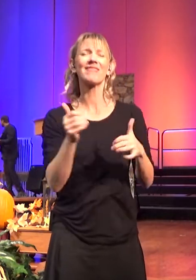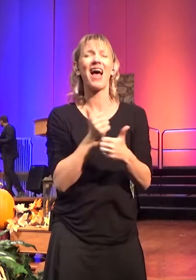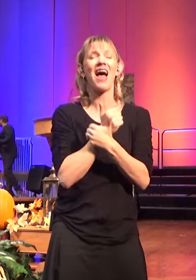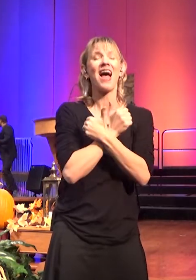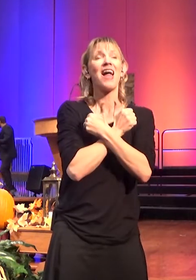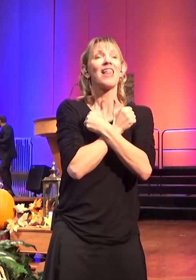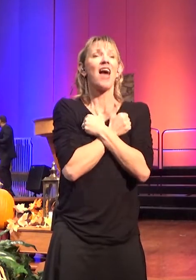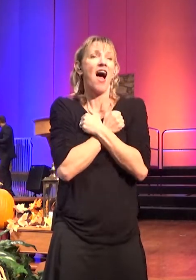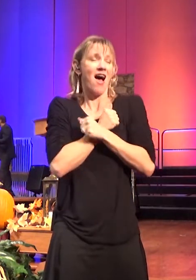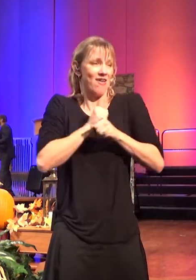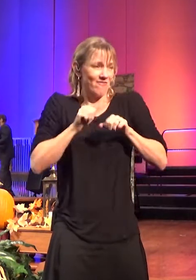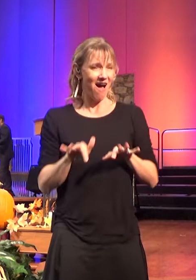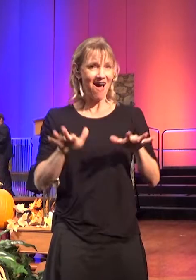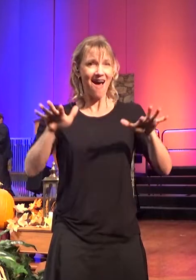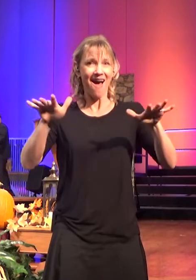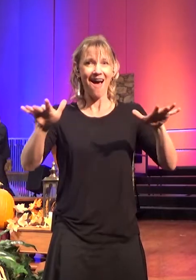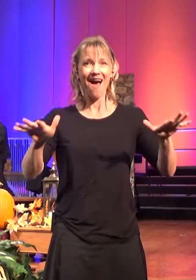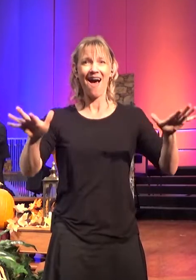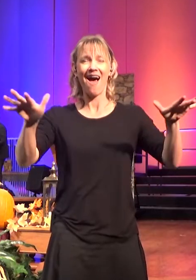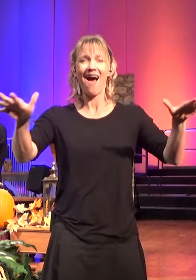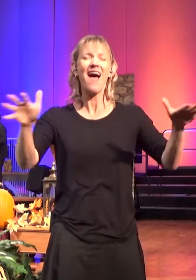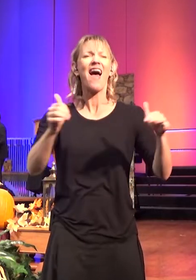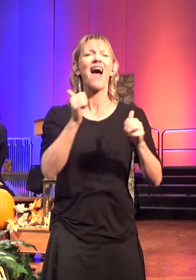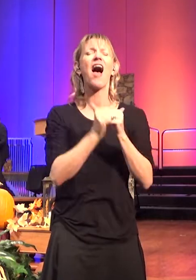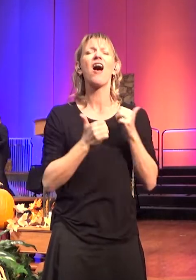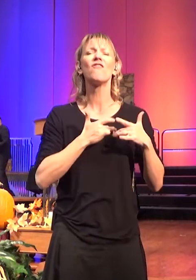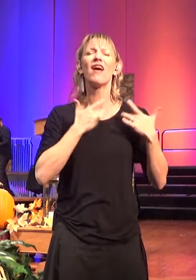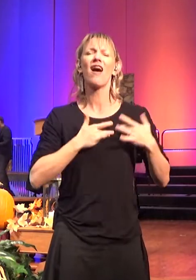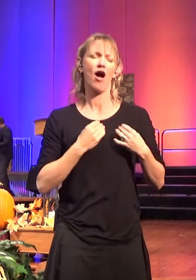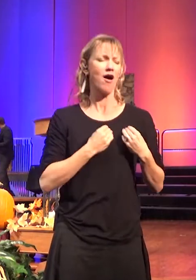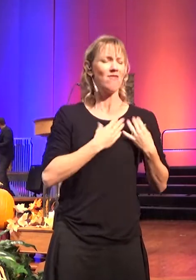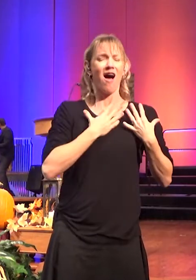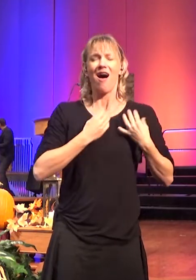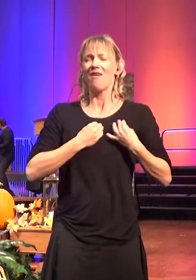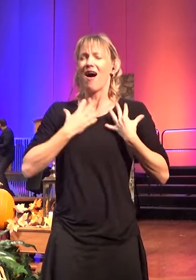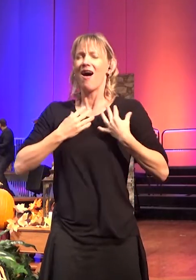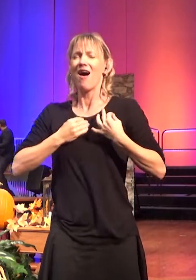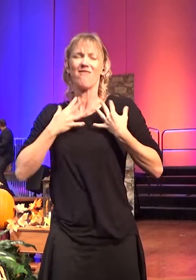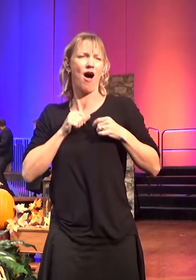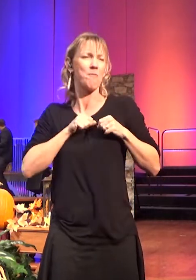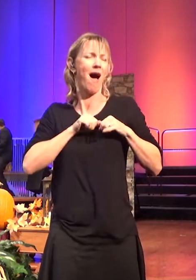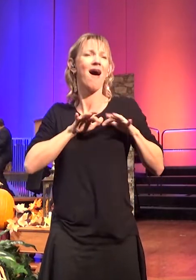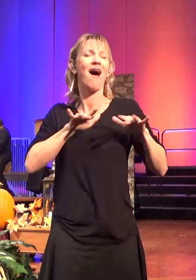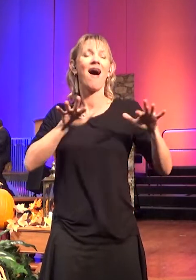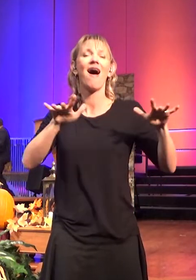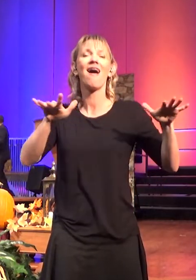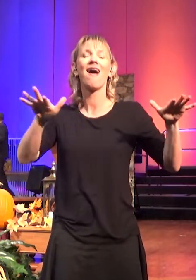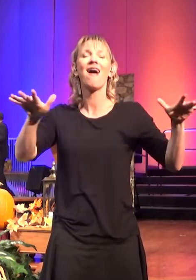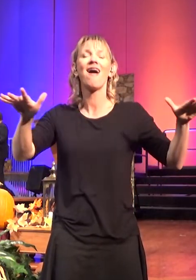Love's filling every heart and pouring out of us.